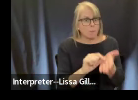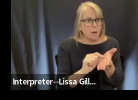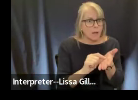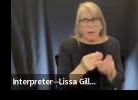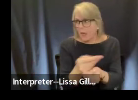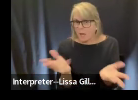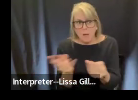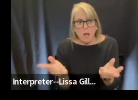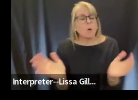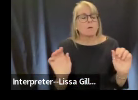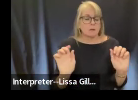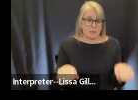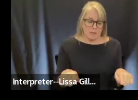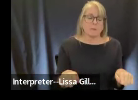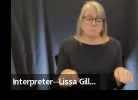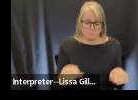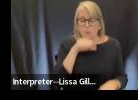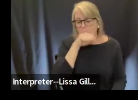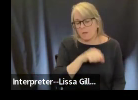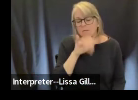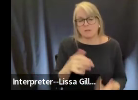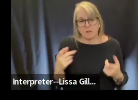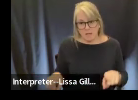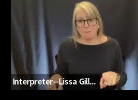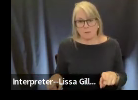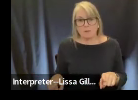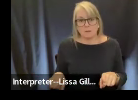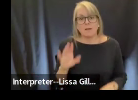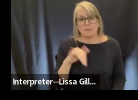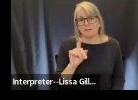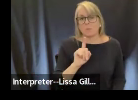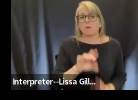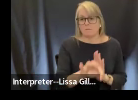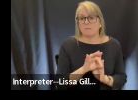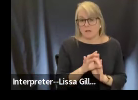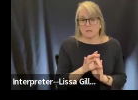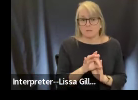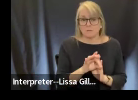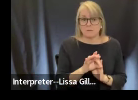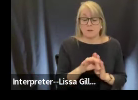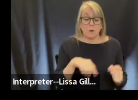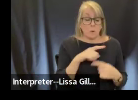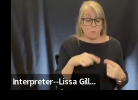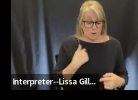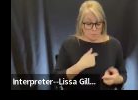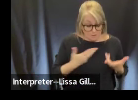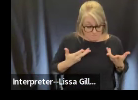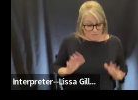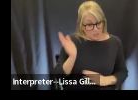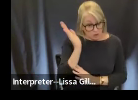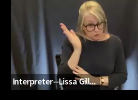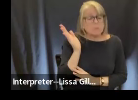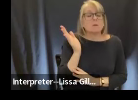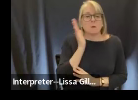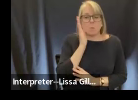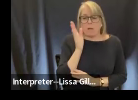as you go. We would love to see that happen. Those are the places where you can find them. And certainly when we're done, I'm going to give you guys my email